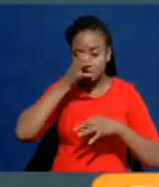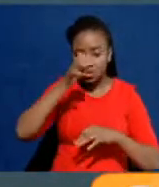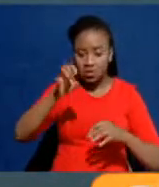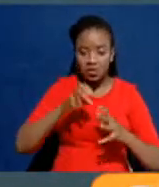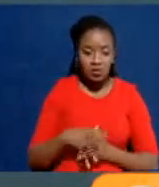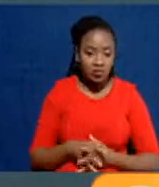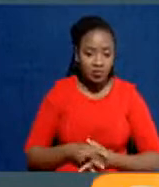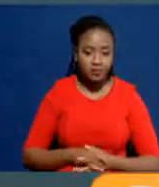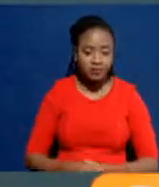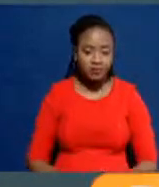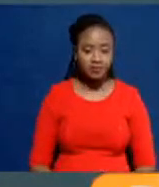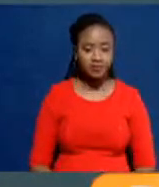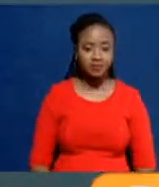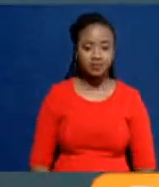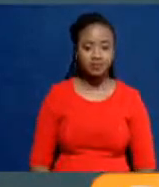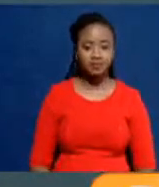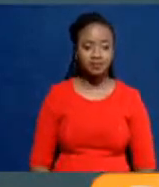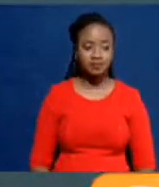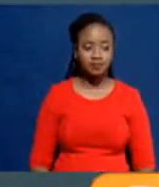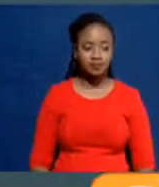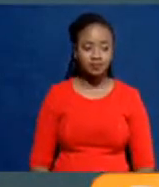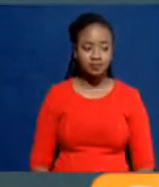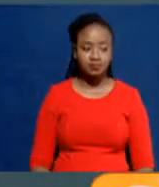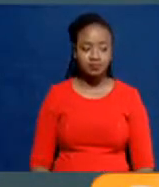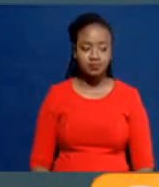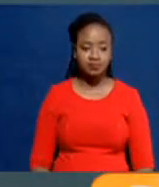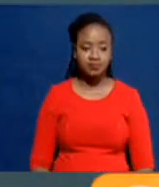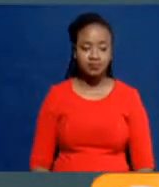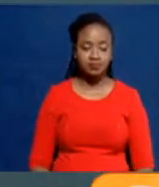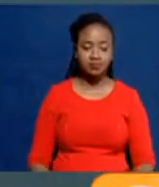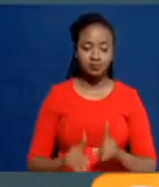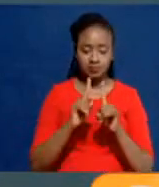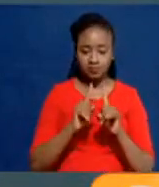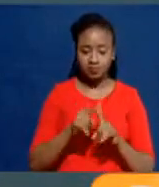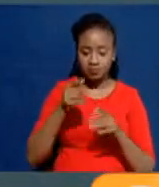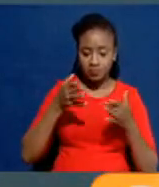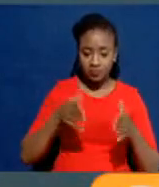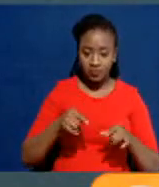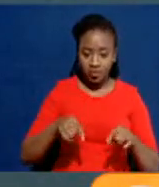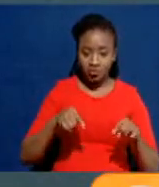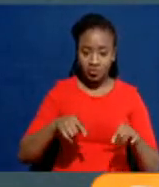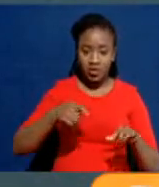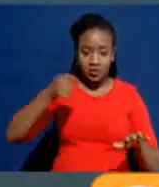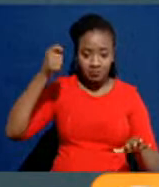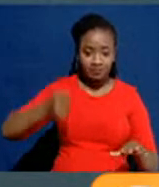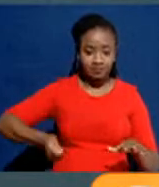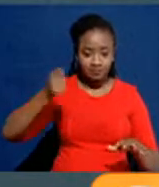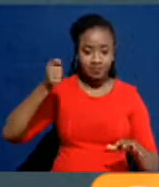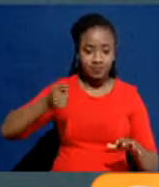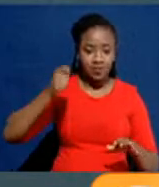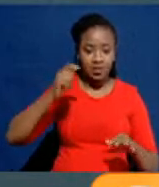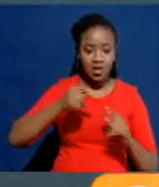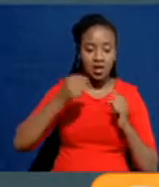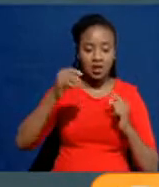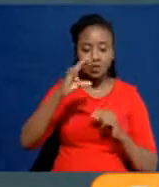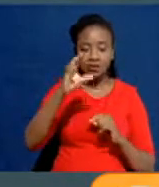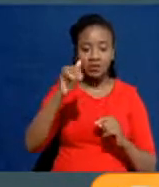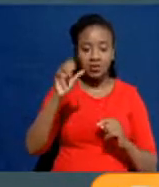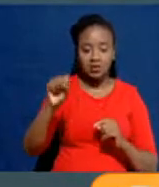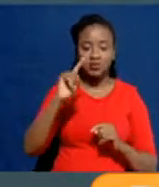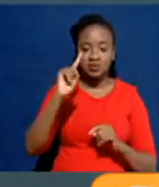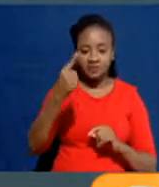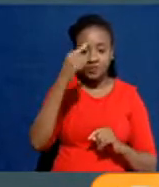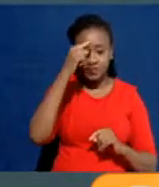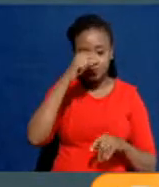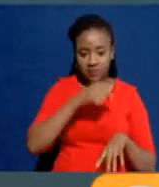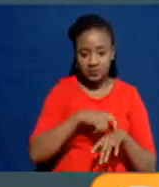president and the government at the time? And this ruling against CAS is actually the first for President William Ruto in the courts, a big blow,